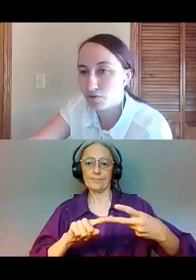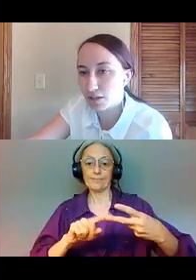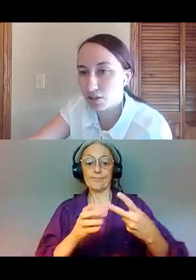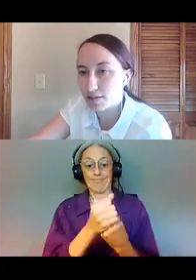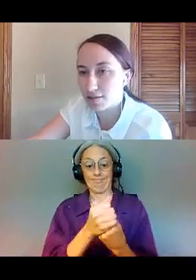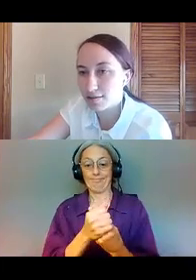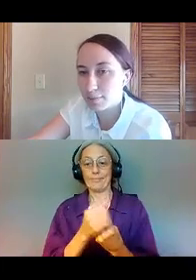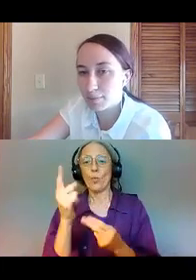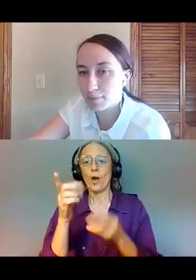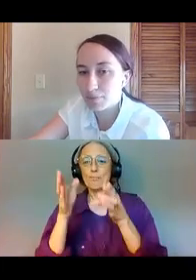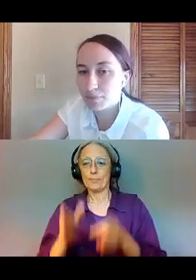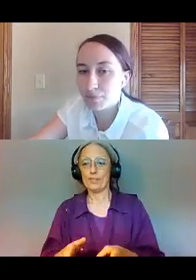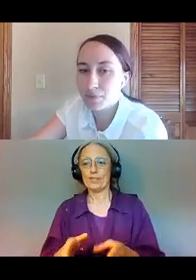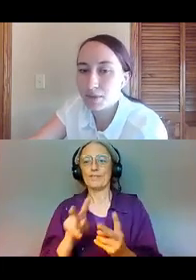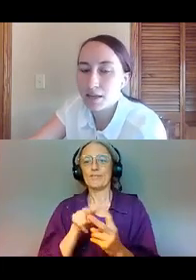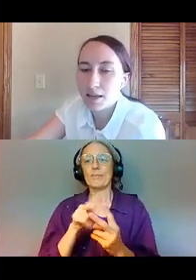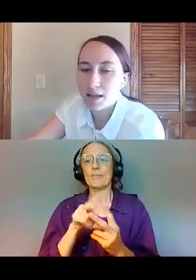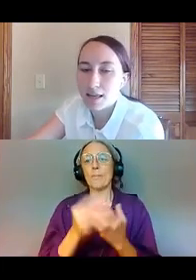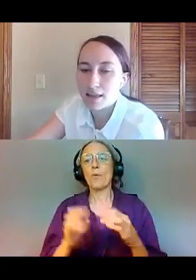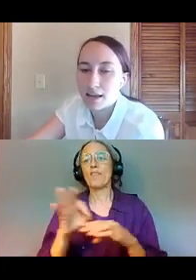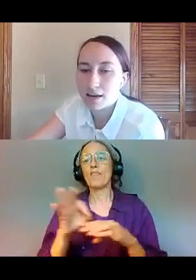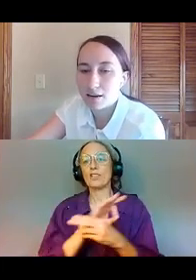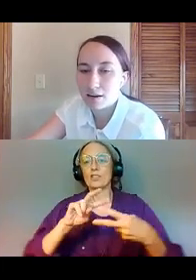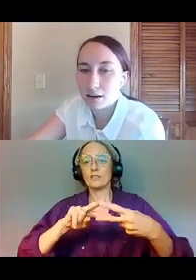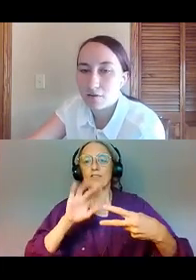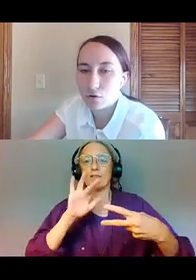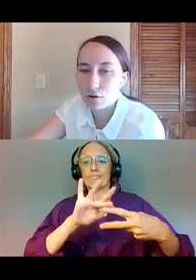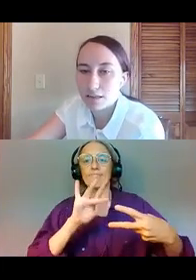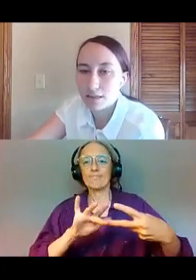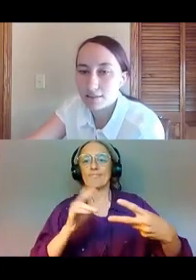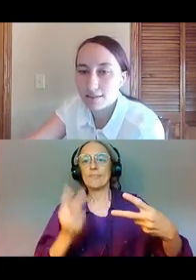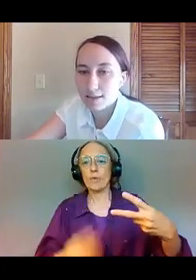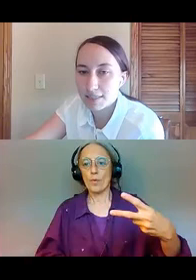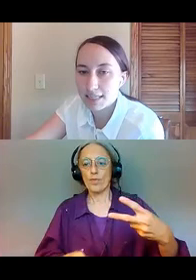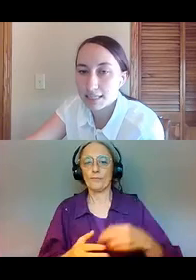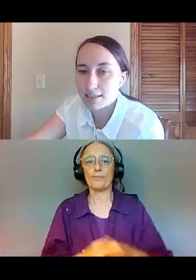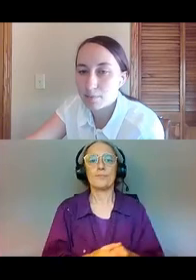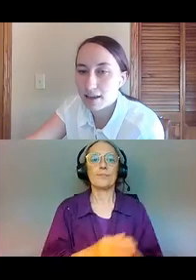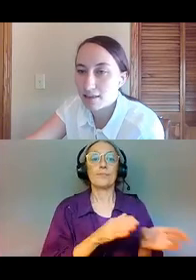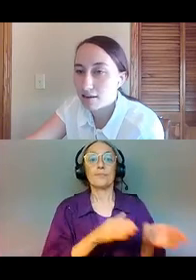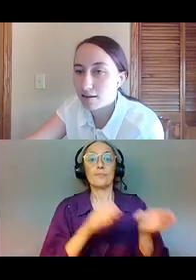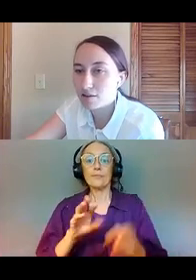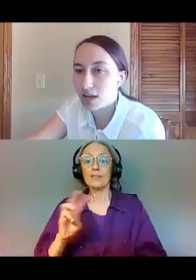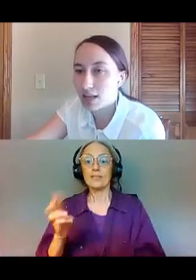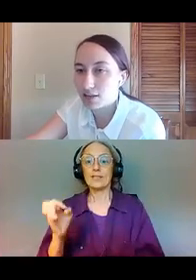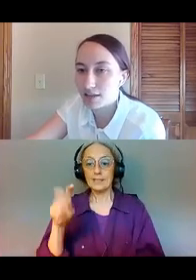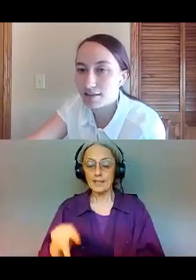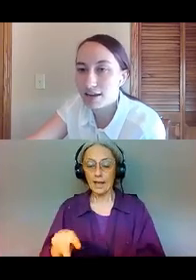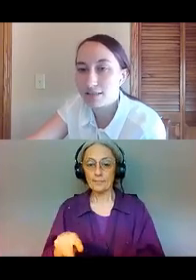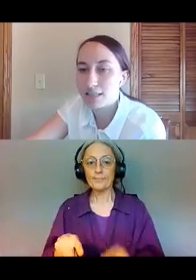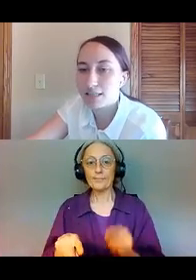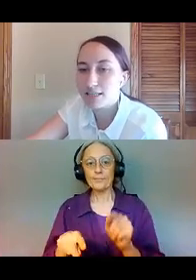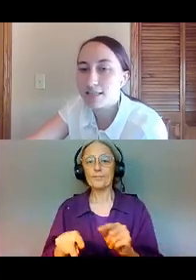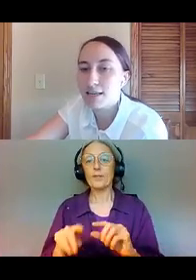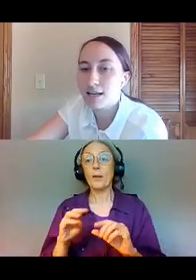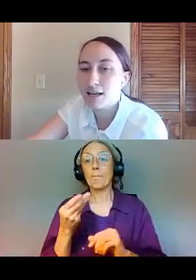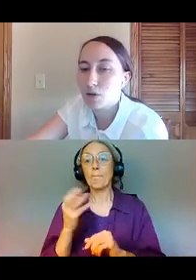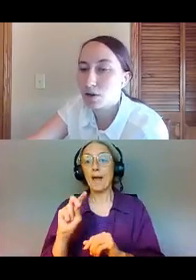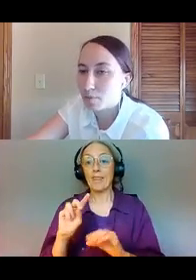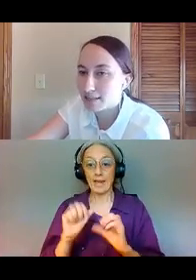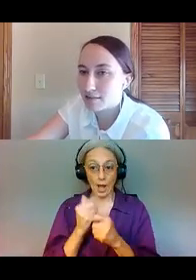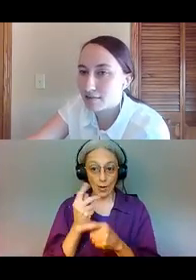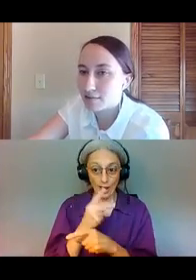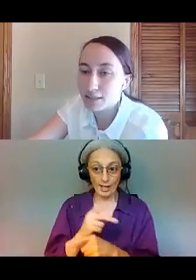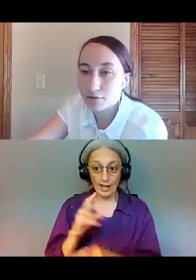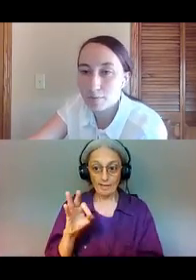performed both functions. And then for the step 6, the method to calculate the FTEs, we